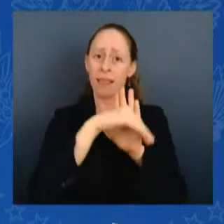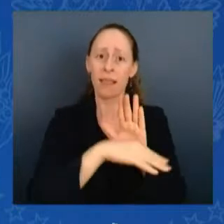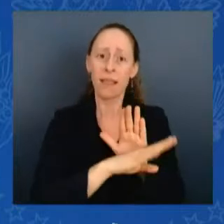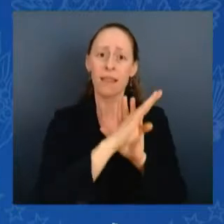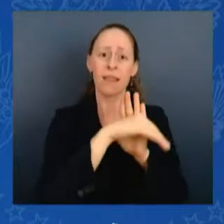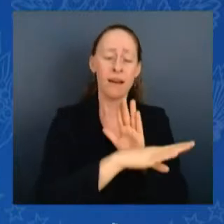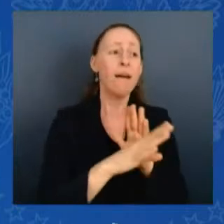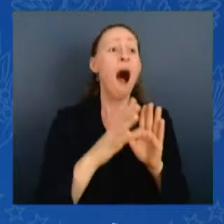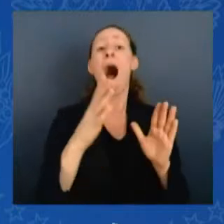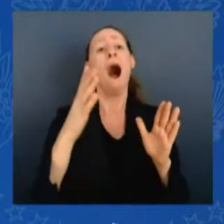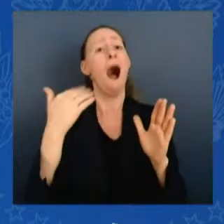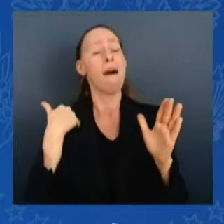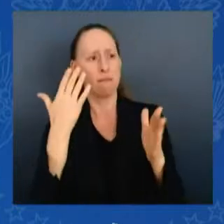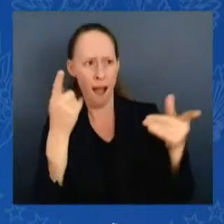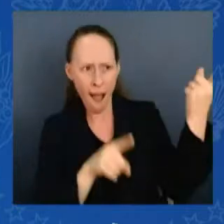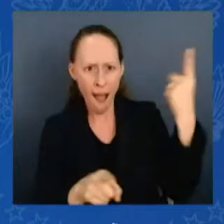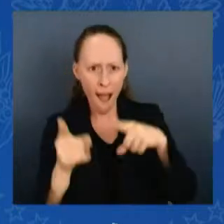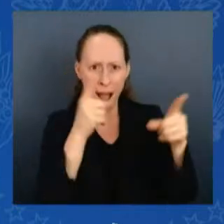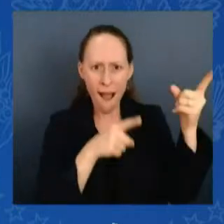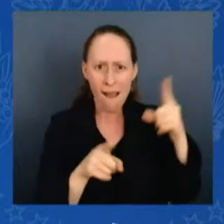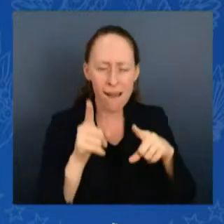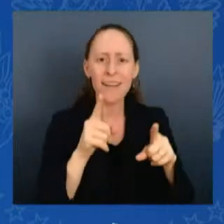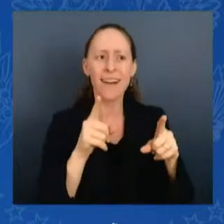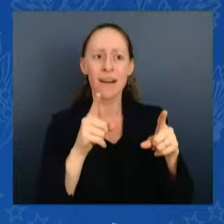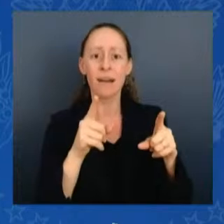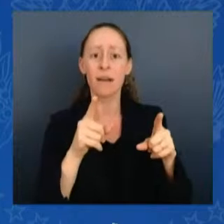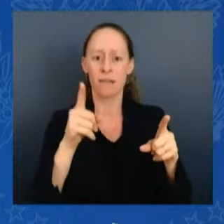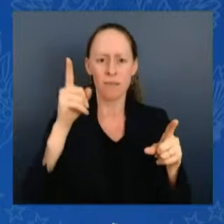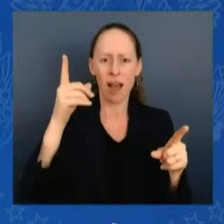our alliance should not be taken for granted.